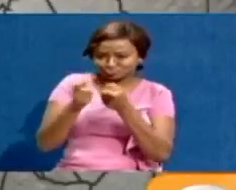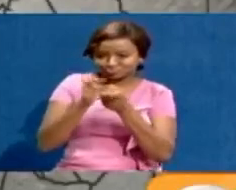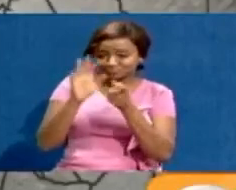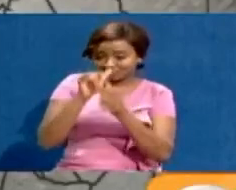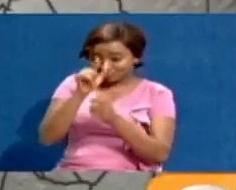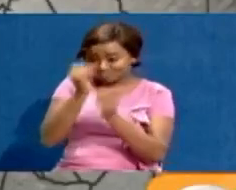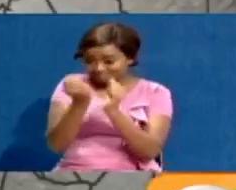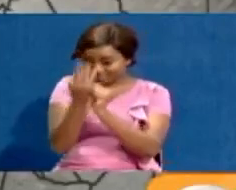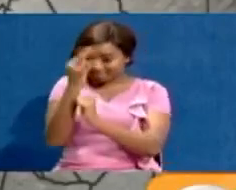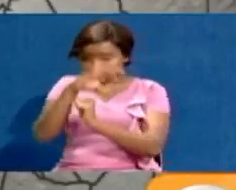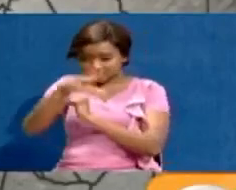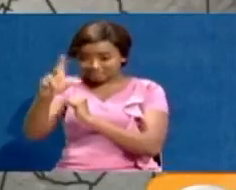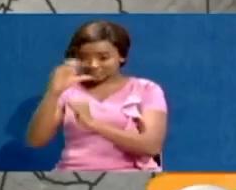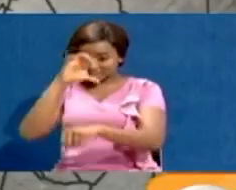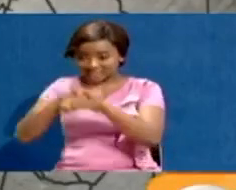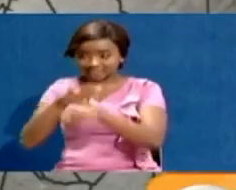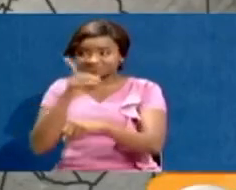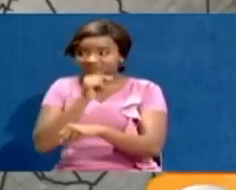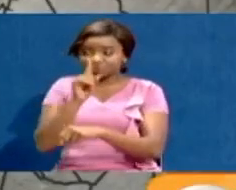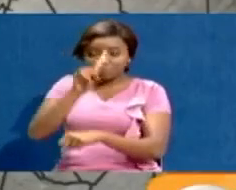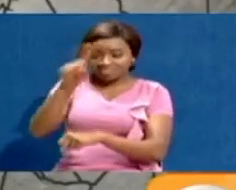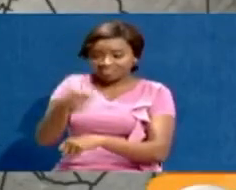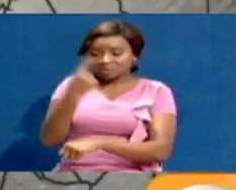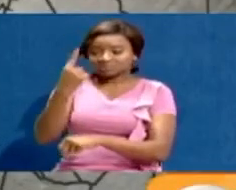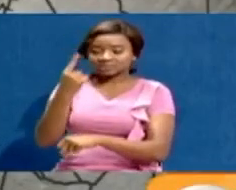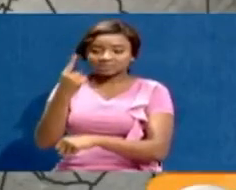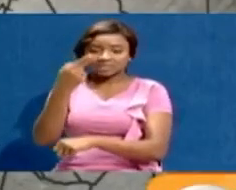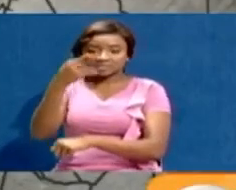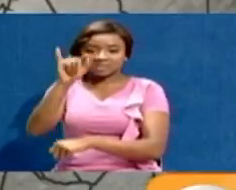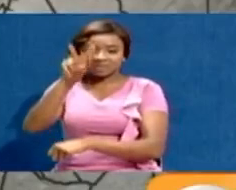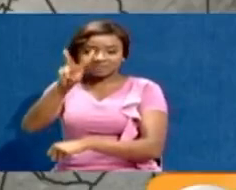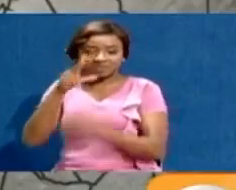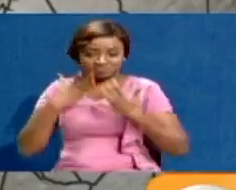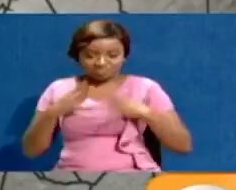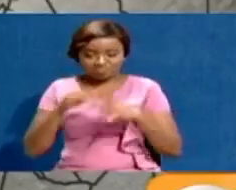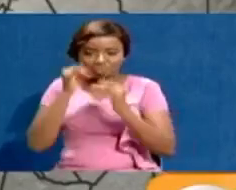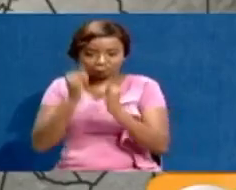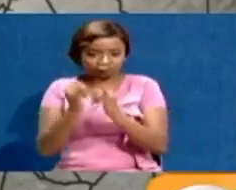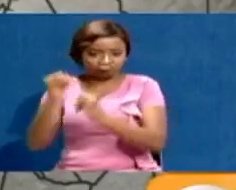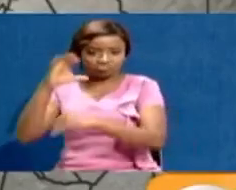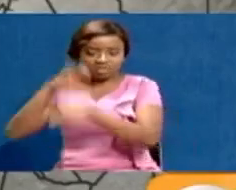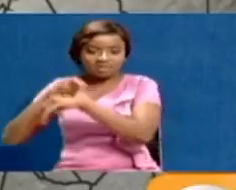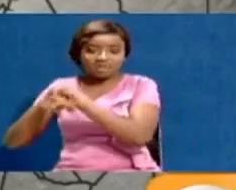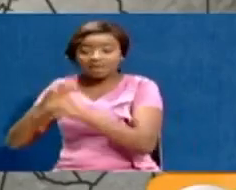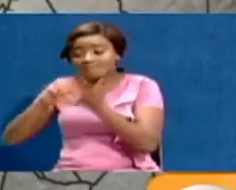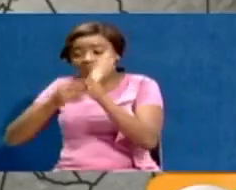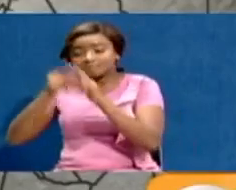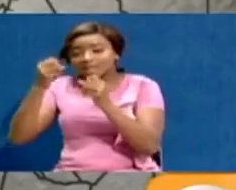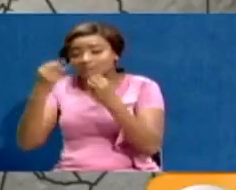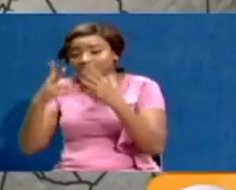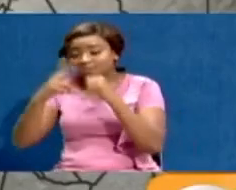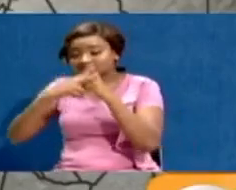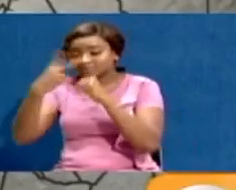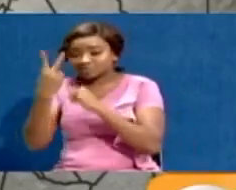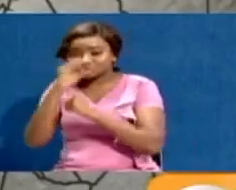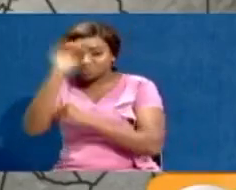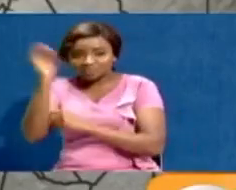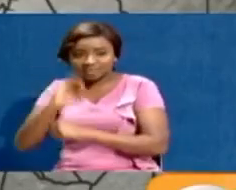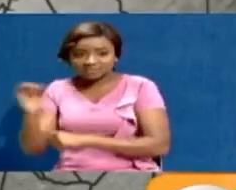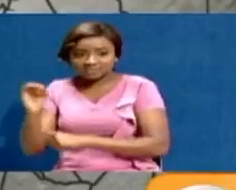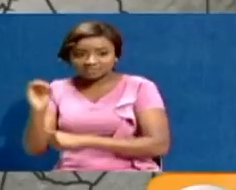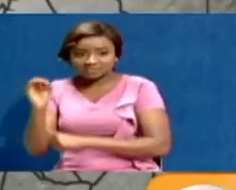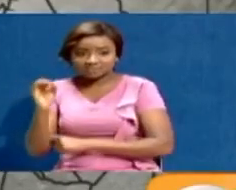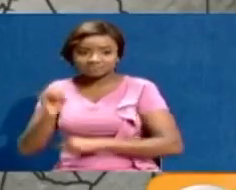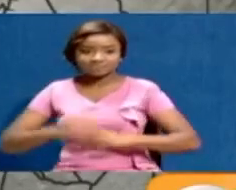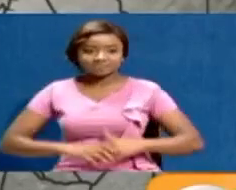13 counties recorded more than 1,000 new HIV infections, accounting for 72%, 7 in every 10, of all the